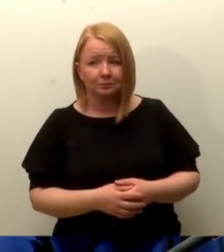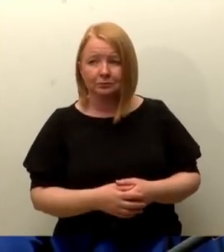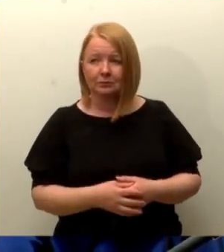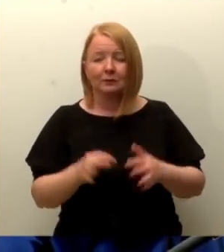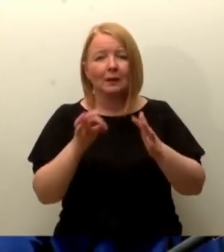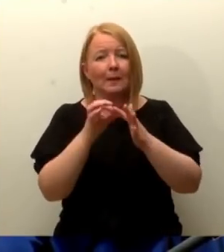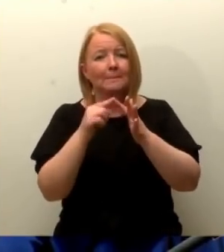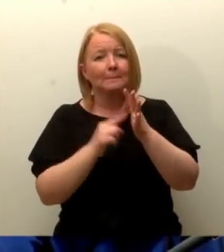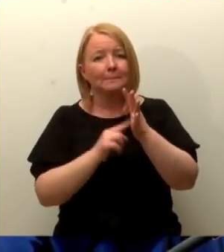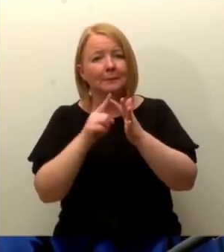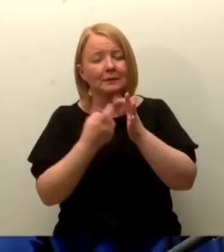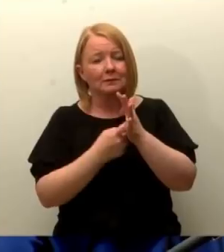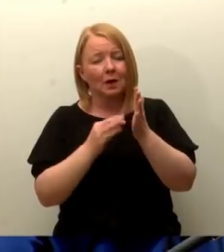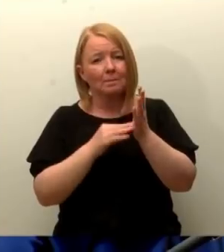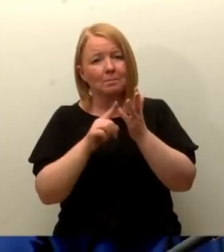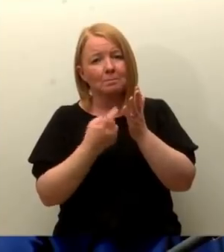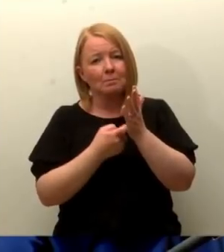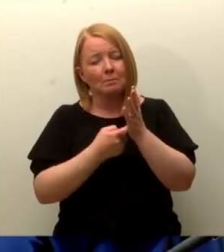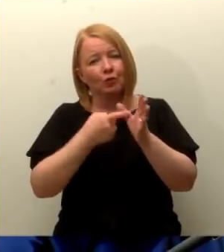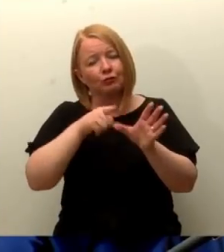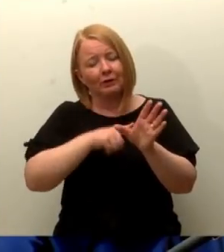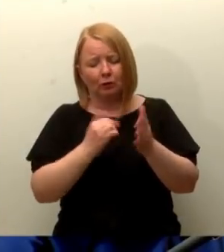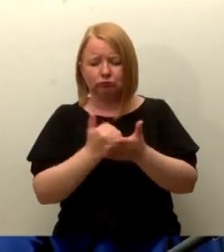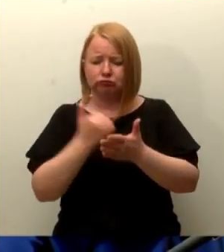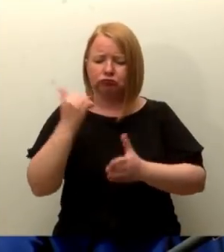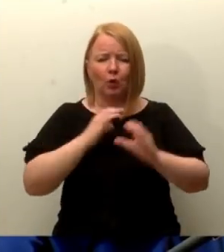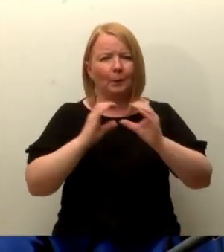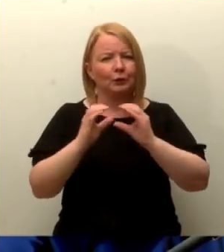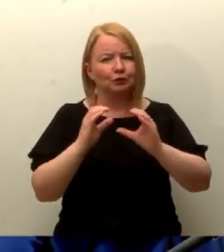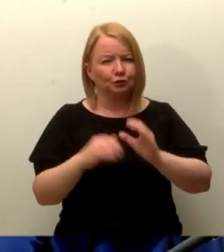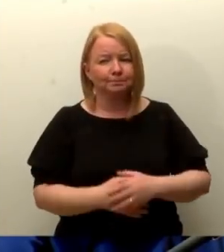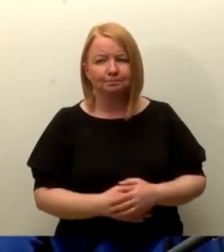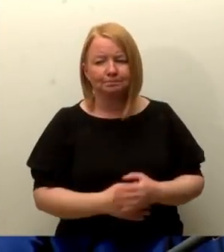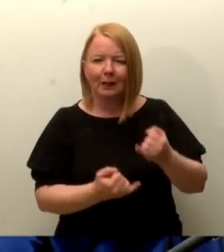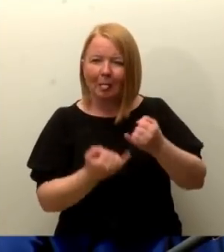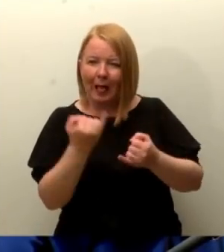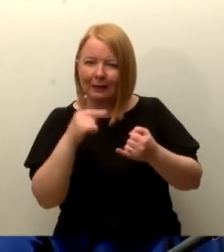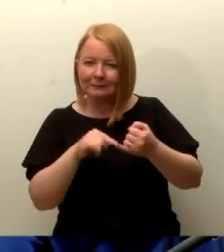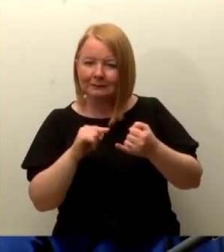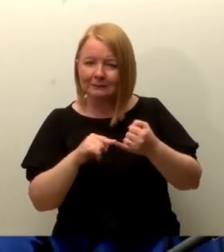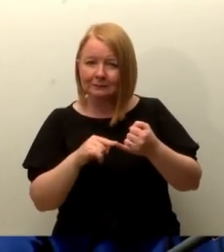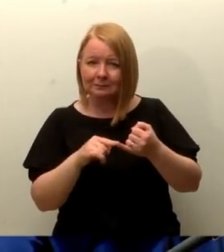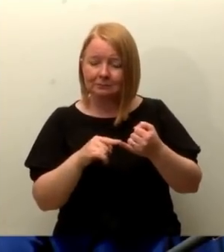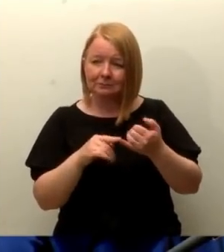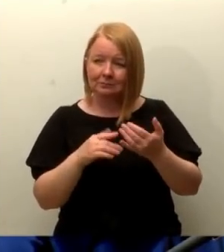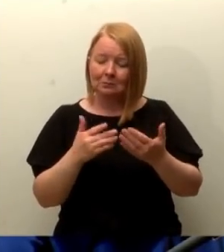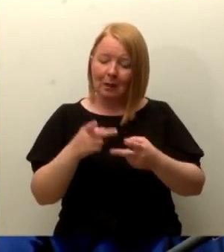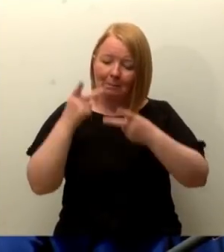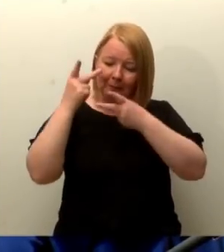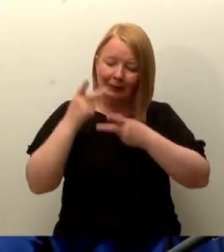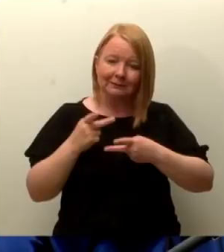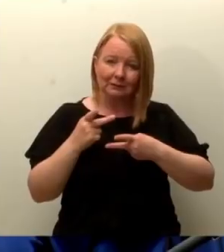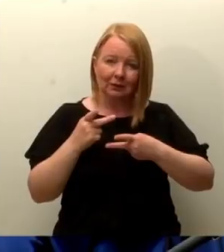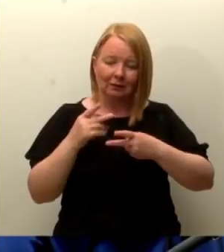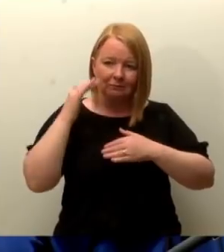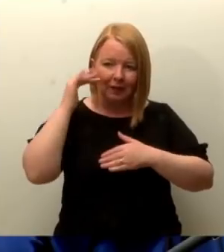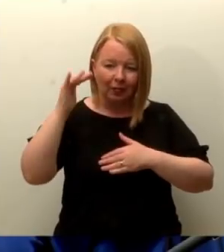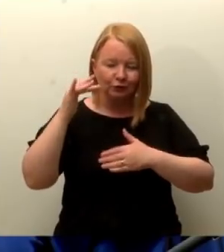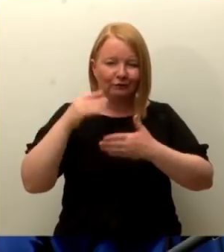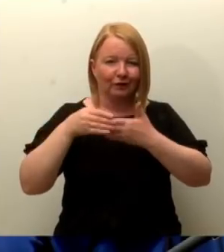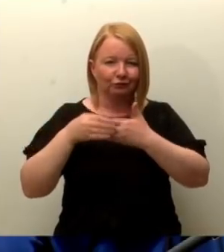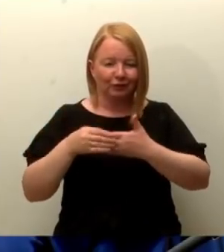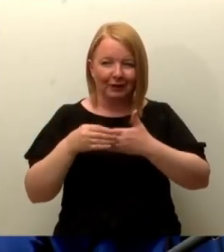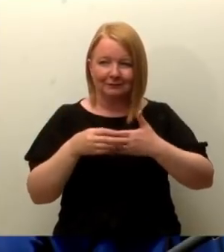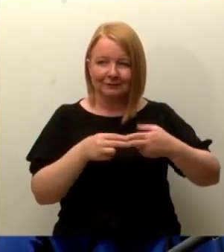Peter Murray for his excellent communication, and last but not the least, my mentor, philosopher,